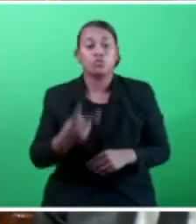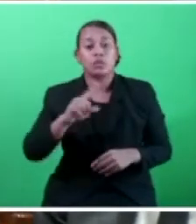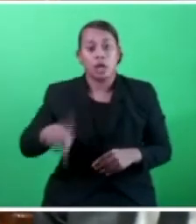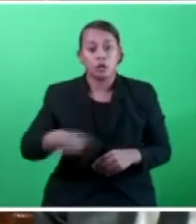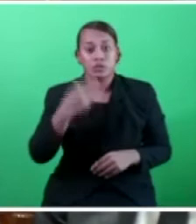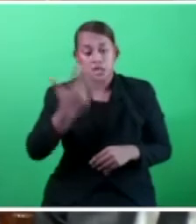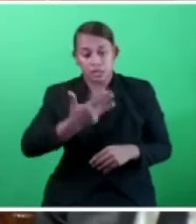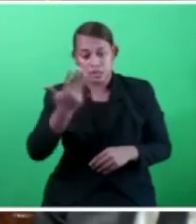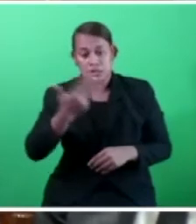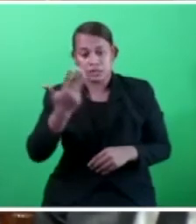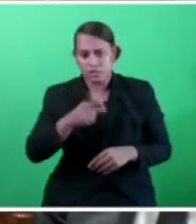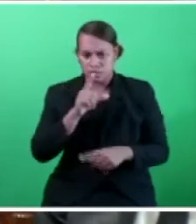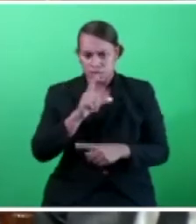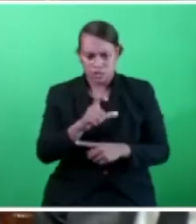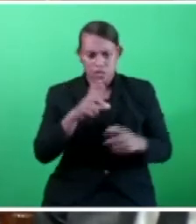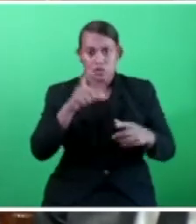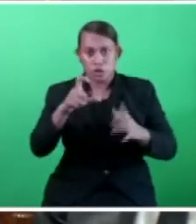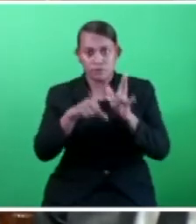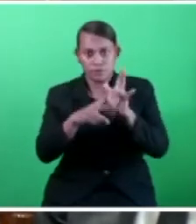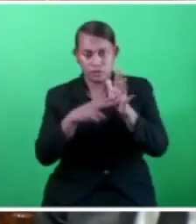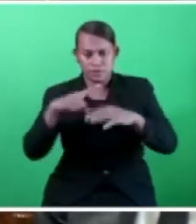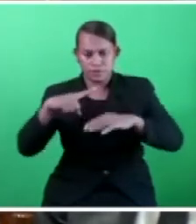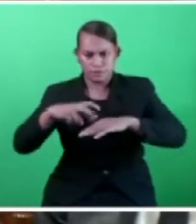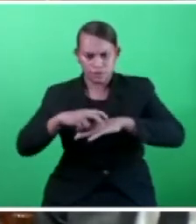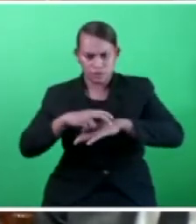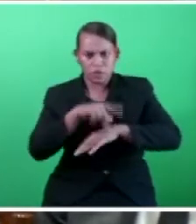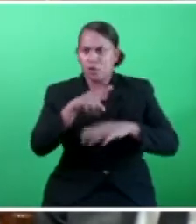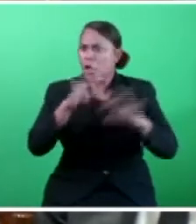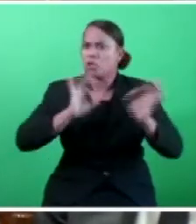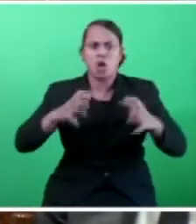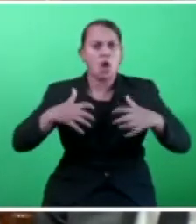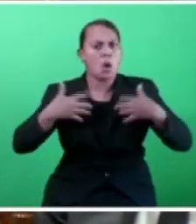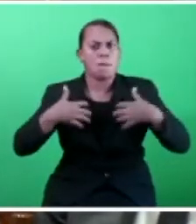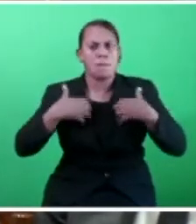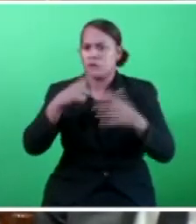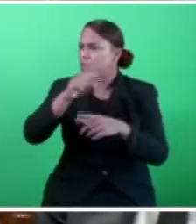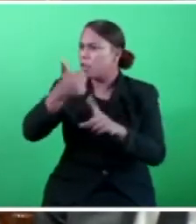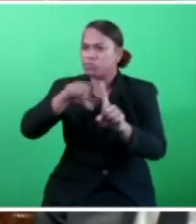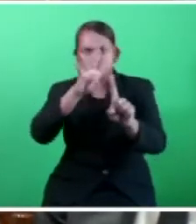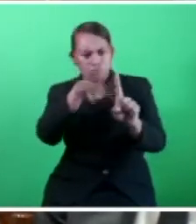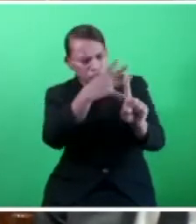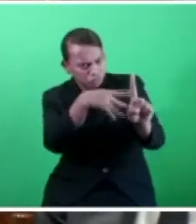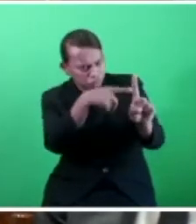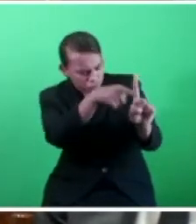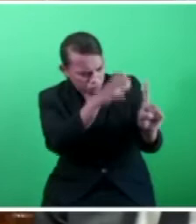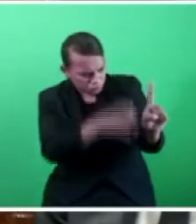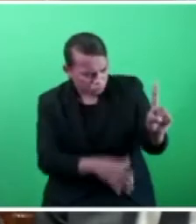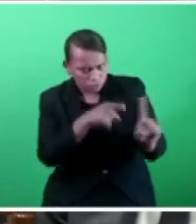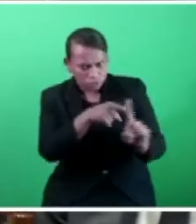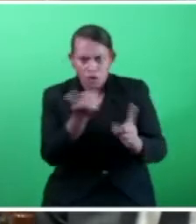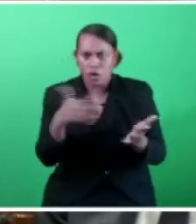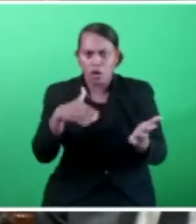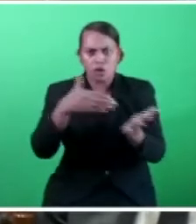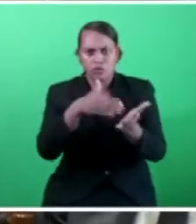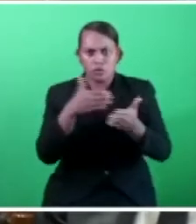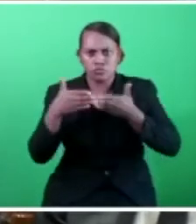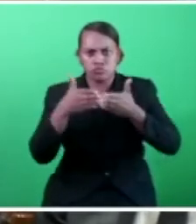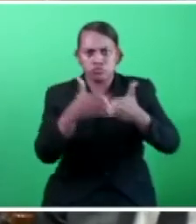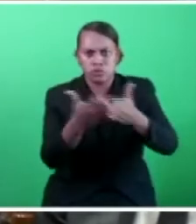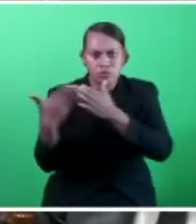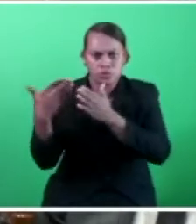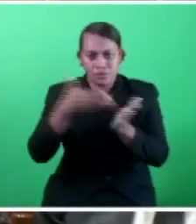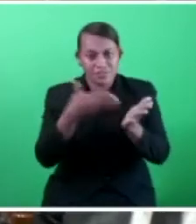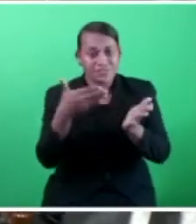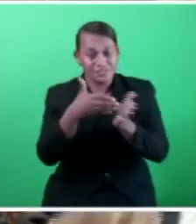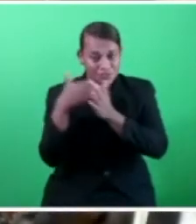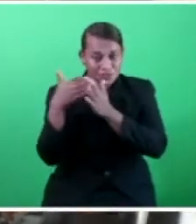COVID-19, no screenings conducted at Wharf regarding passengers disembarking from a cruise ship in Suva Harbour. Honorable